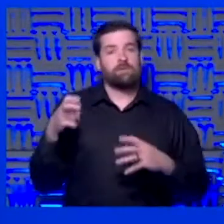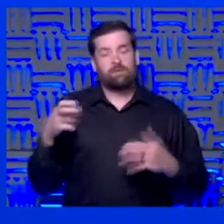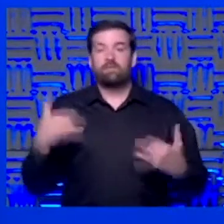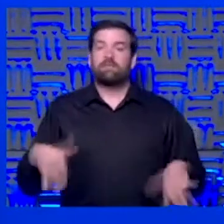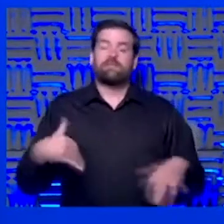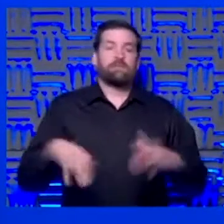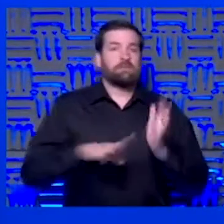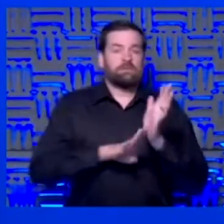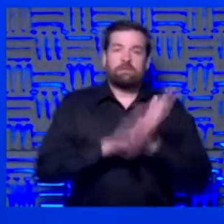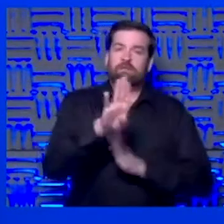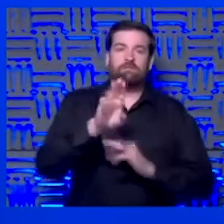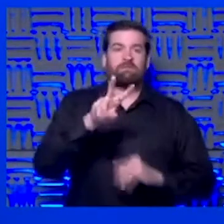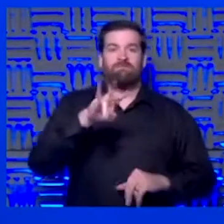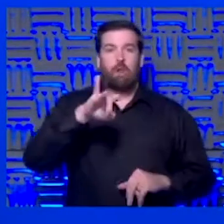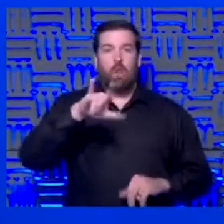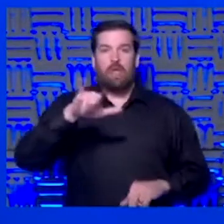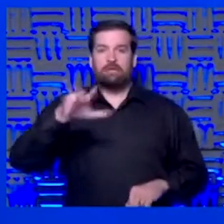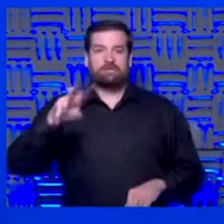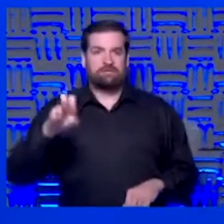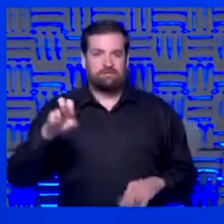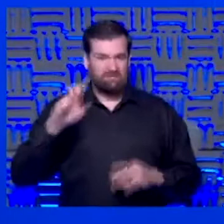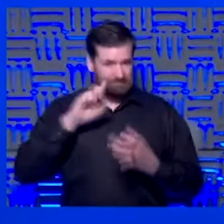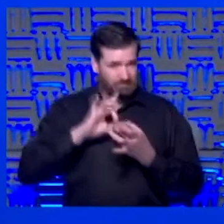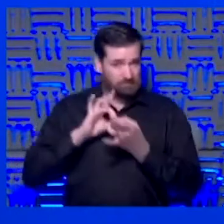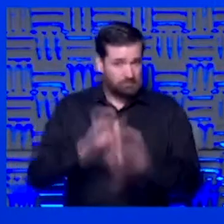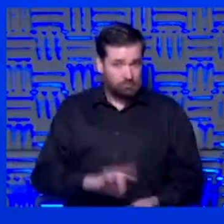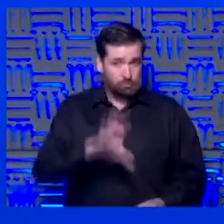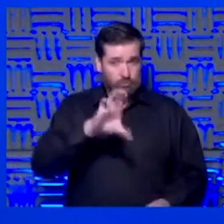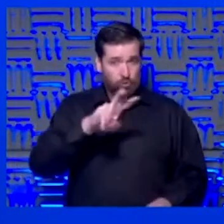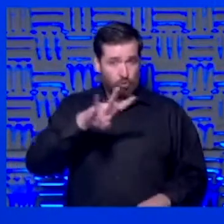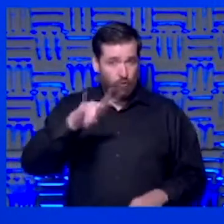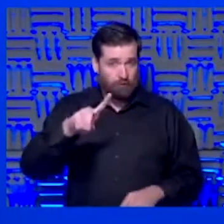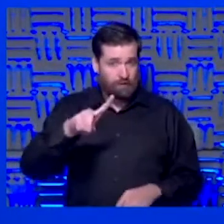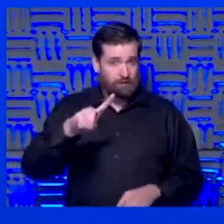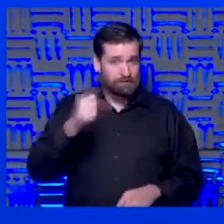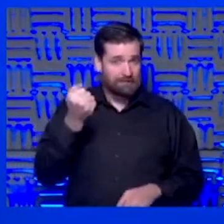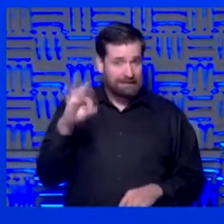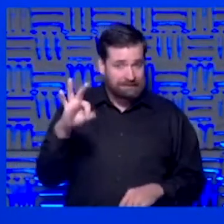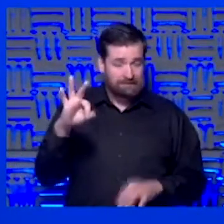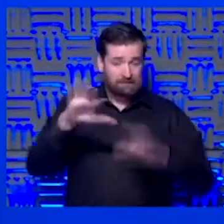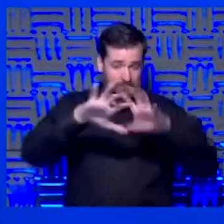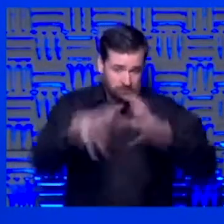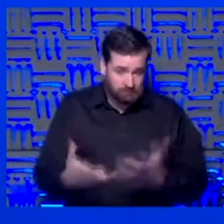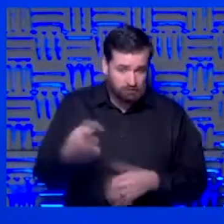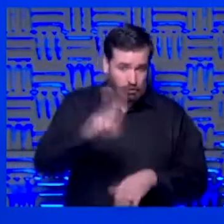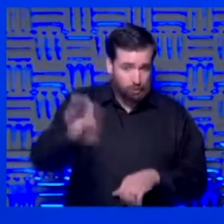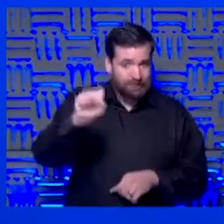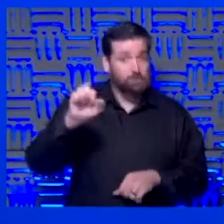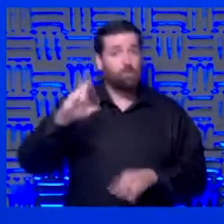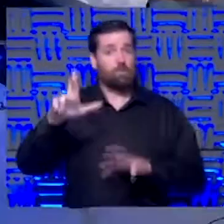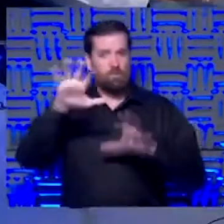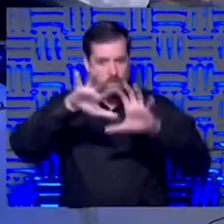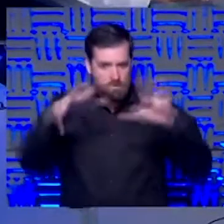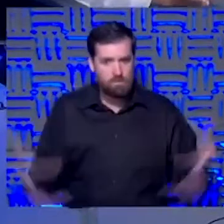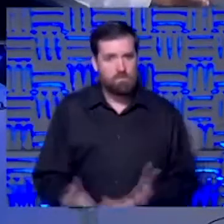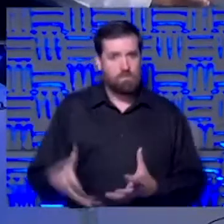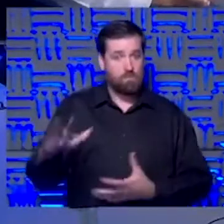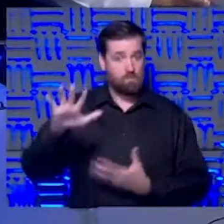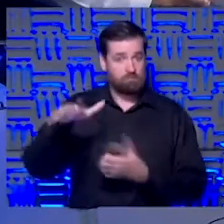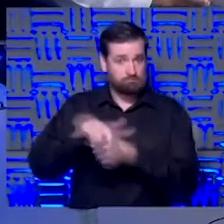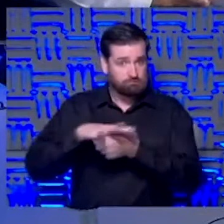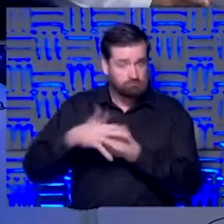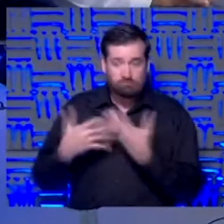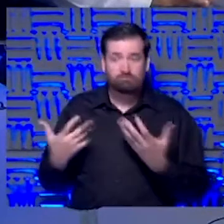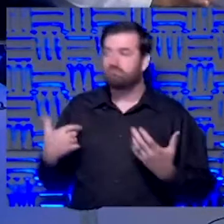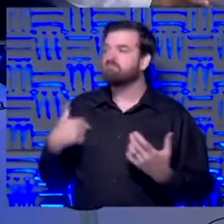upward trend in violence. Is it linked to COVID-19 nationally and even globally? And what about here in our area? We're going to start with